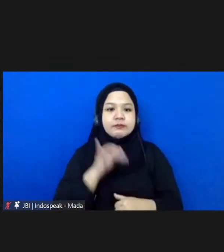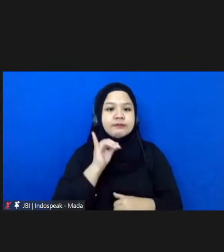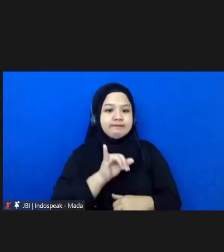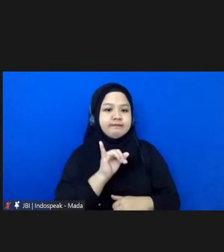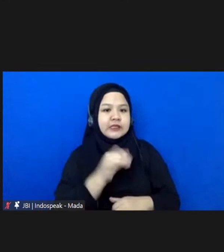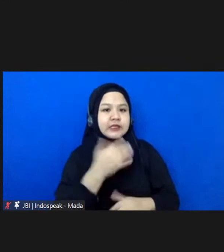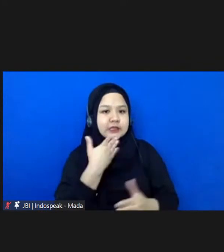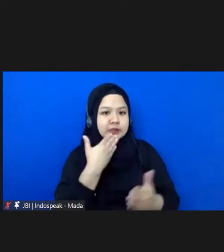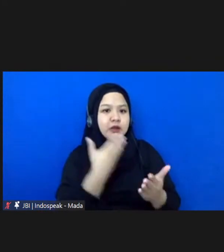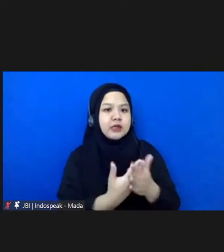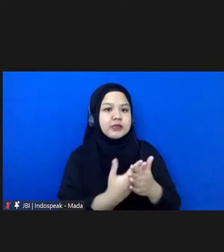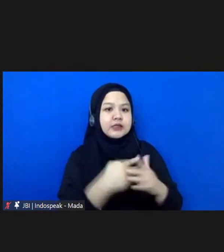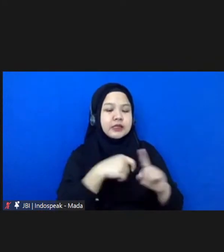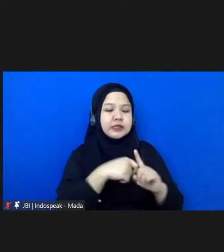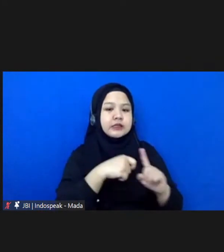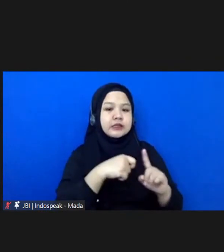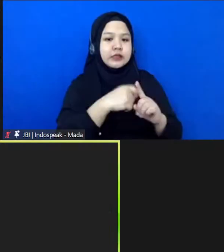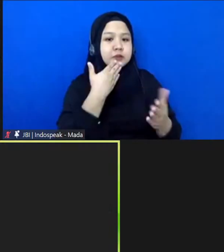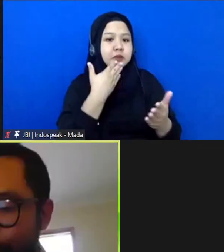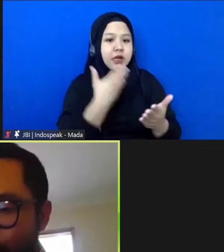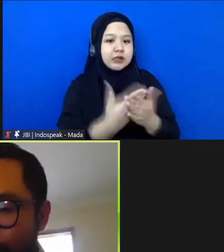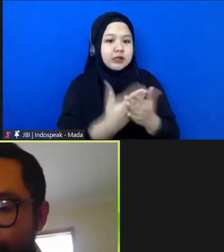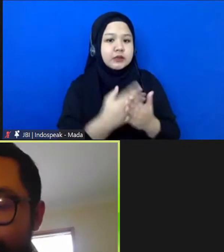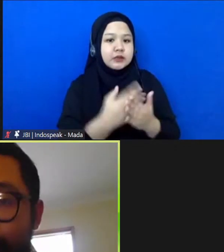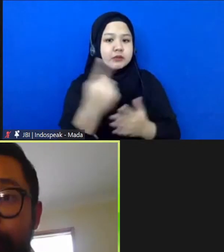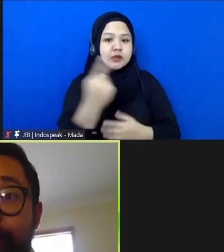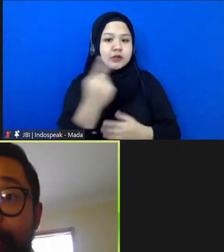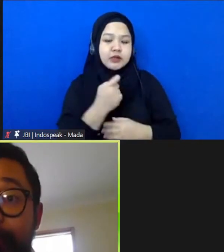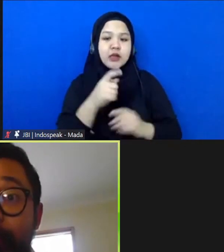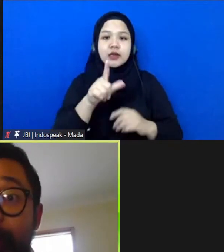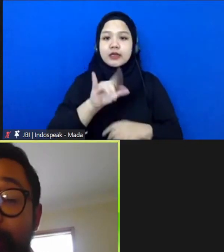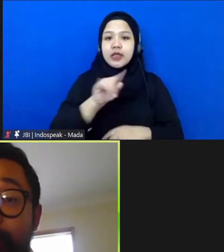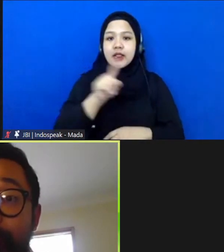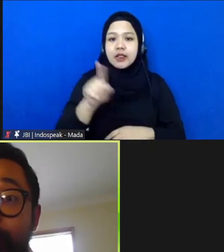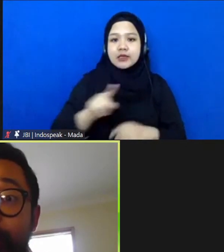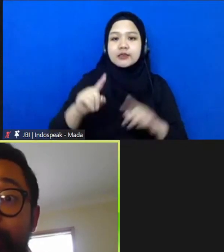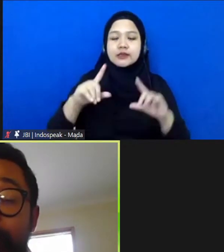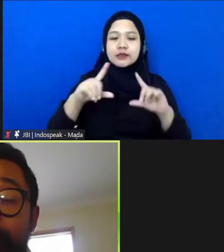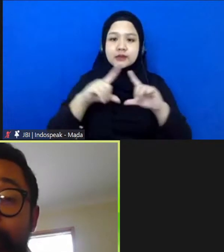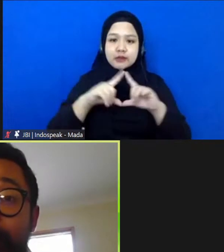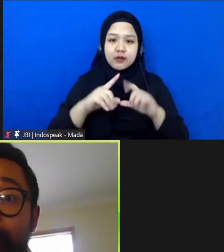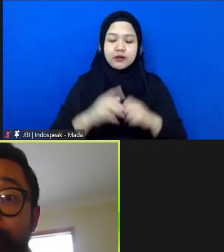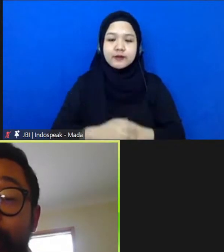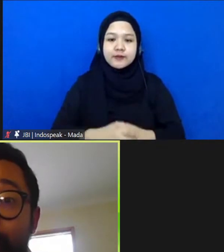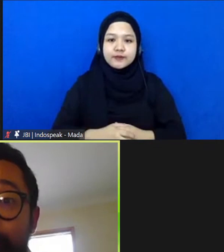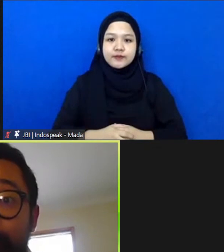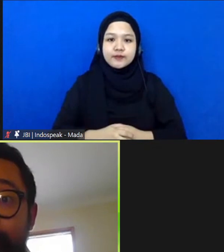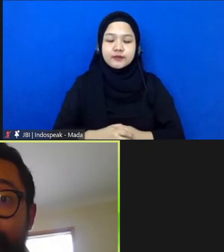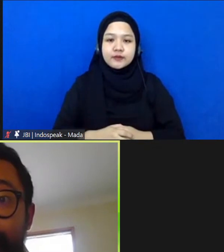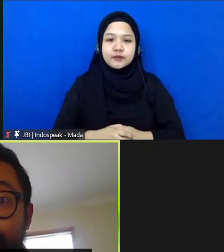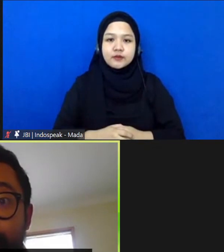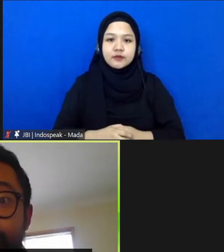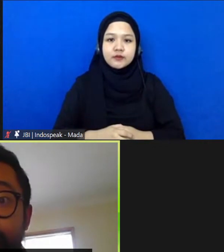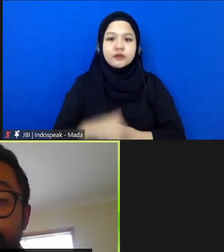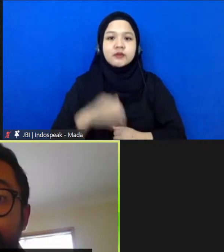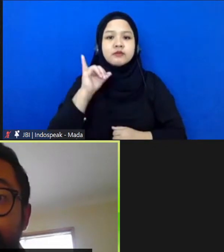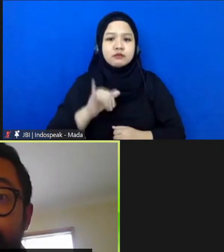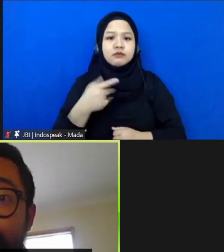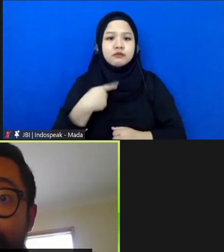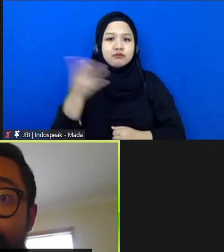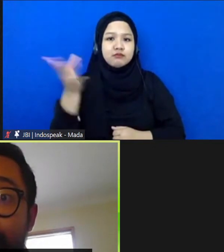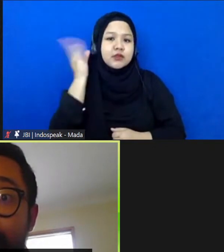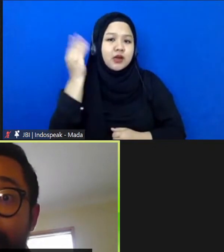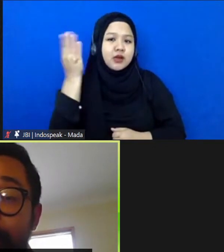and also thank you very much for the question, Lisa. So as we heard yesterday from the